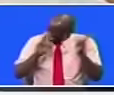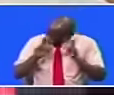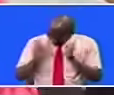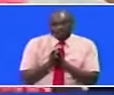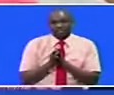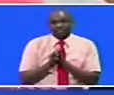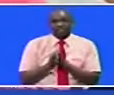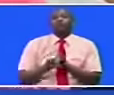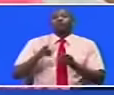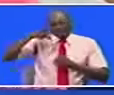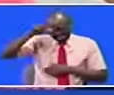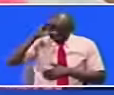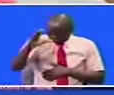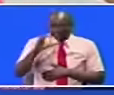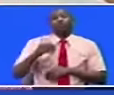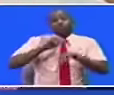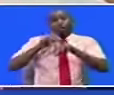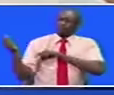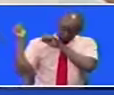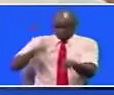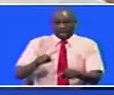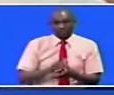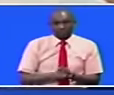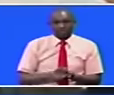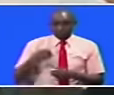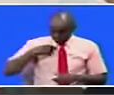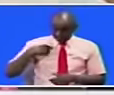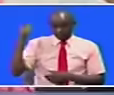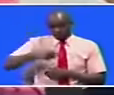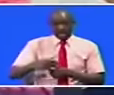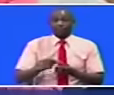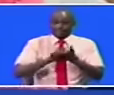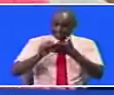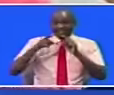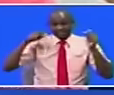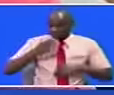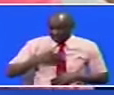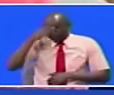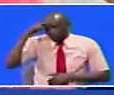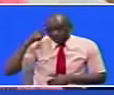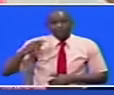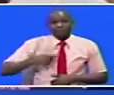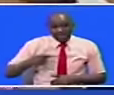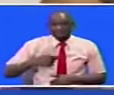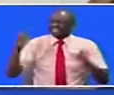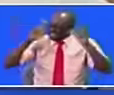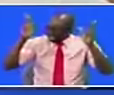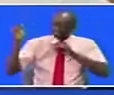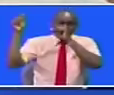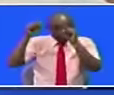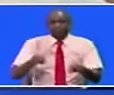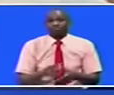for Parliamentary Accounts Committee to call me, for me to write my statement, because I am ready to appear